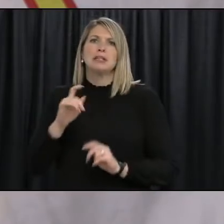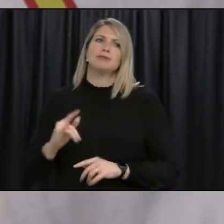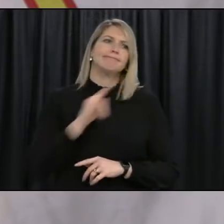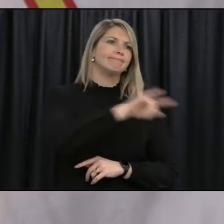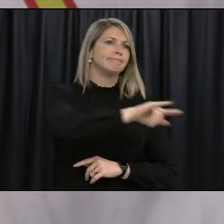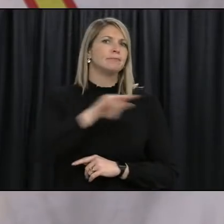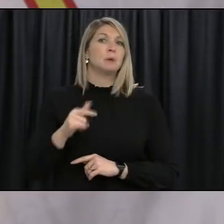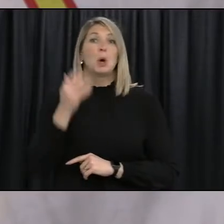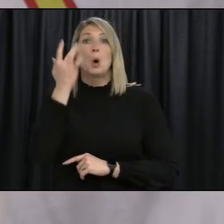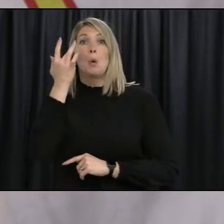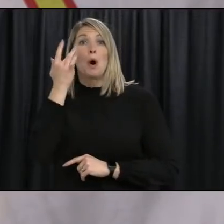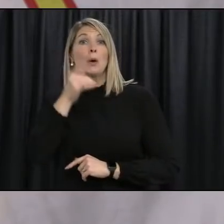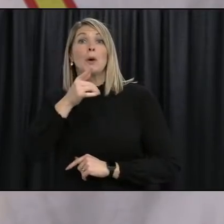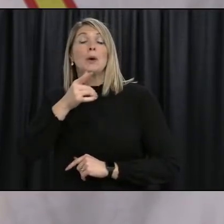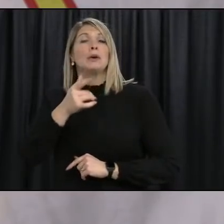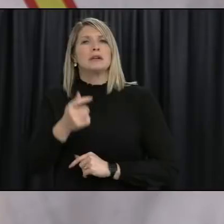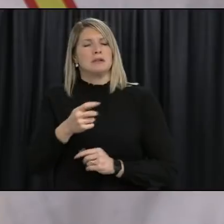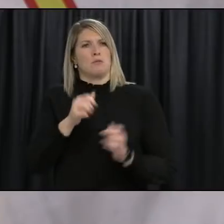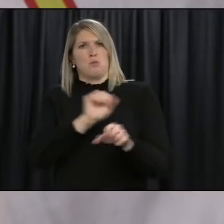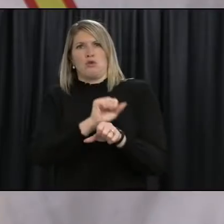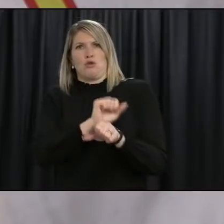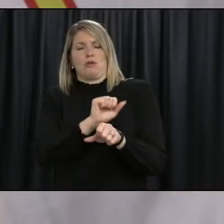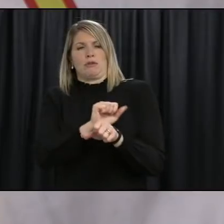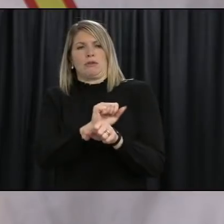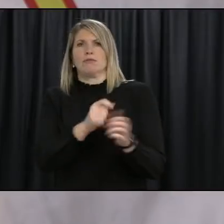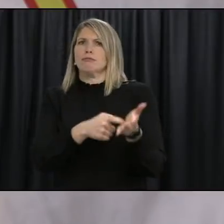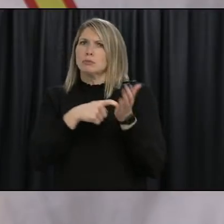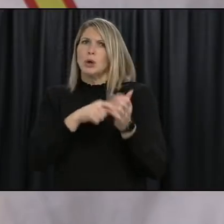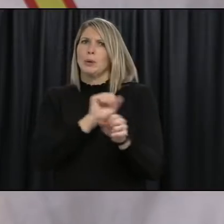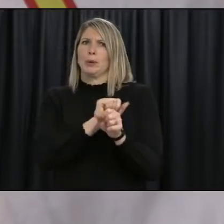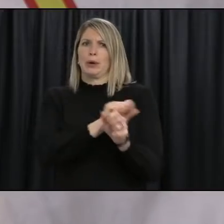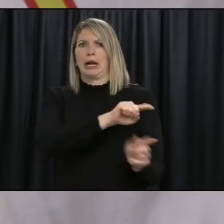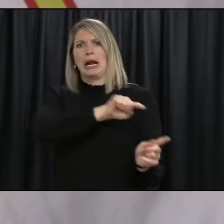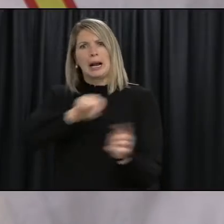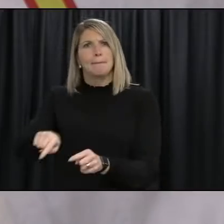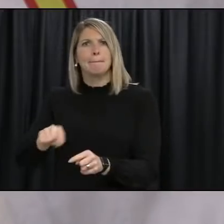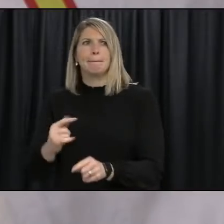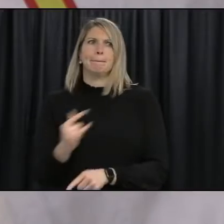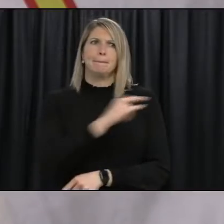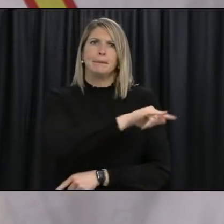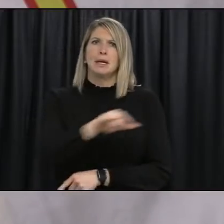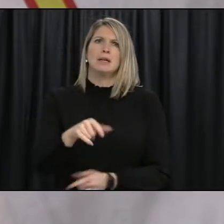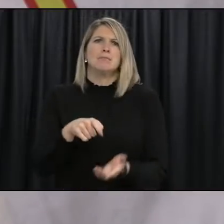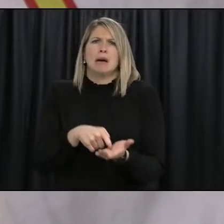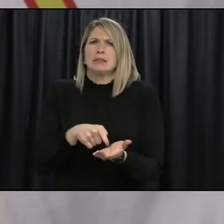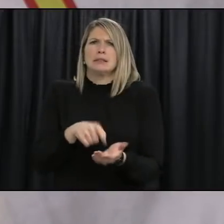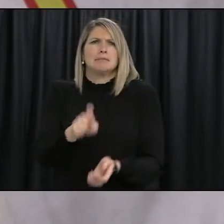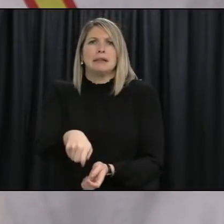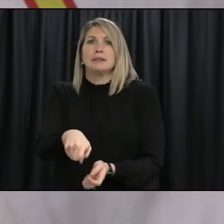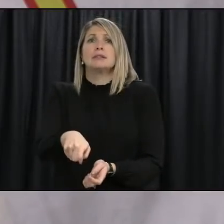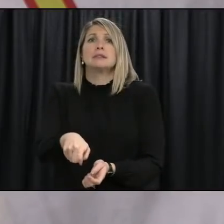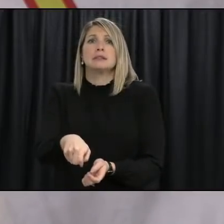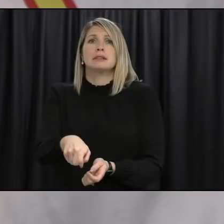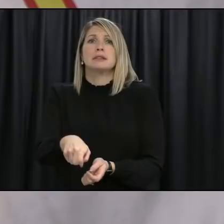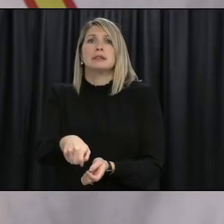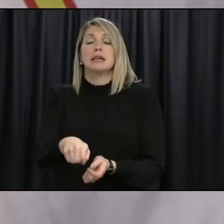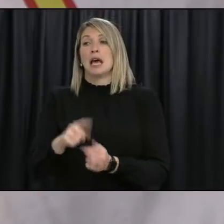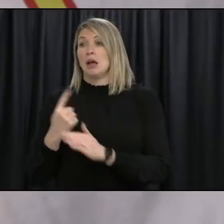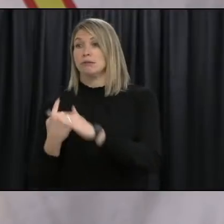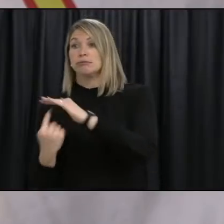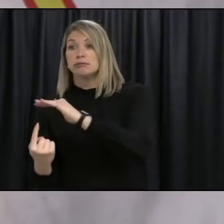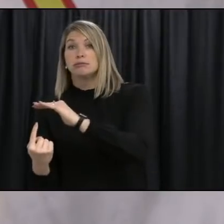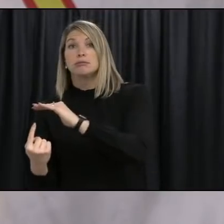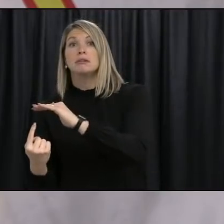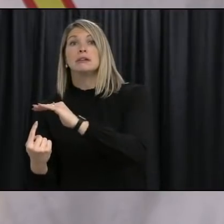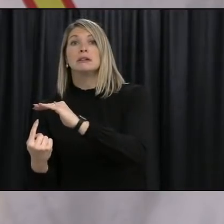essential workers who, because of the nature of their work, are not able to completely self-isolate. And it is vitally important for people entering the province,